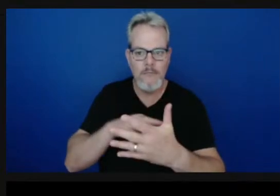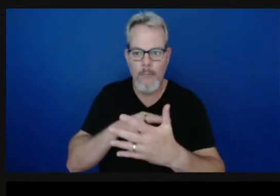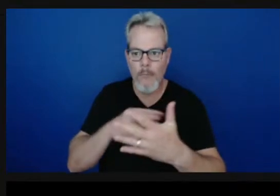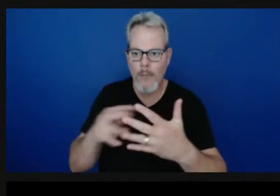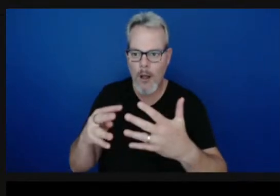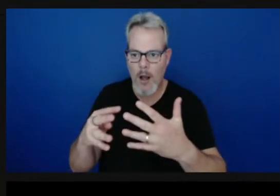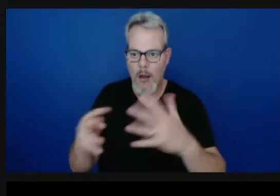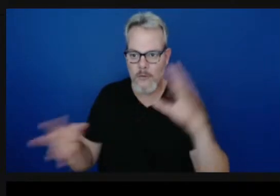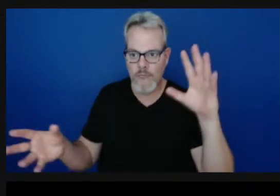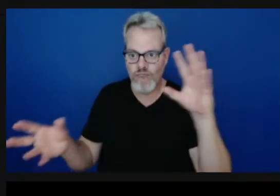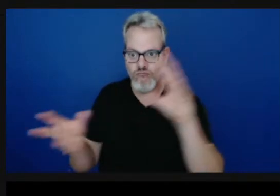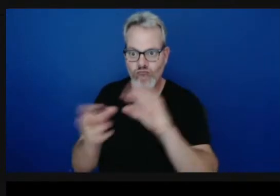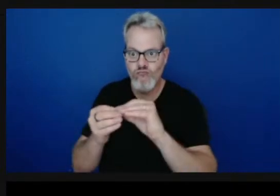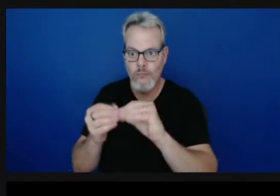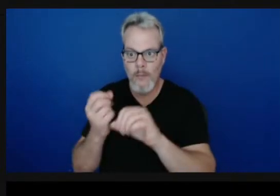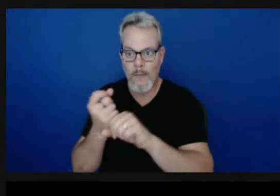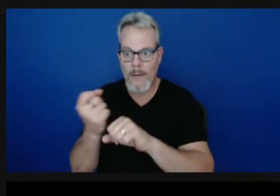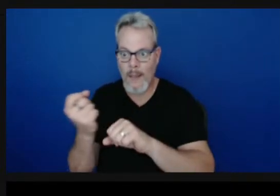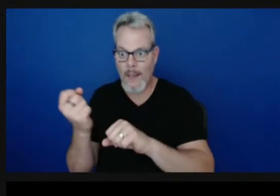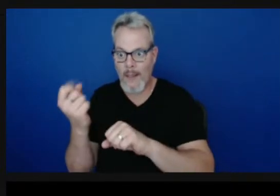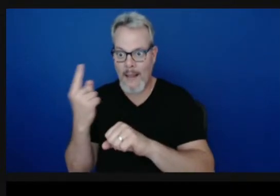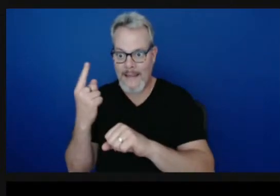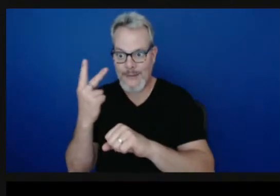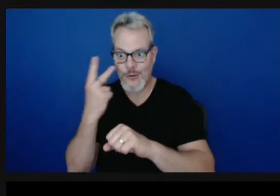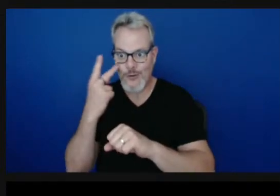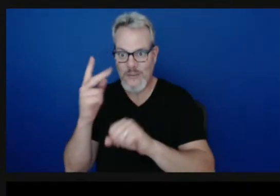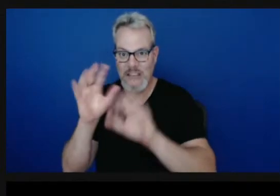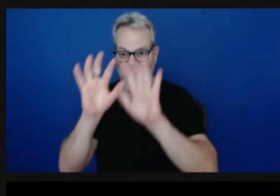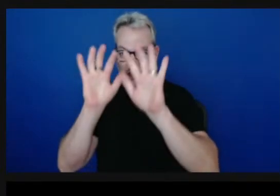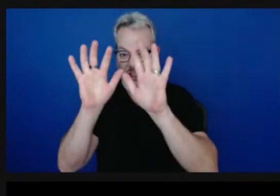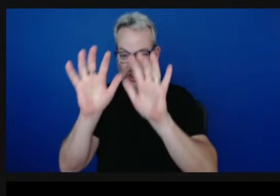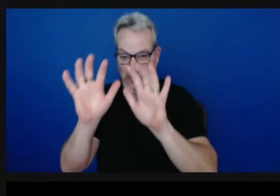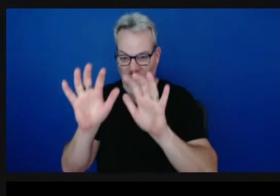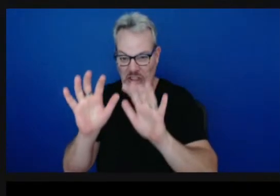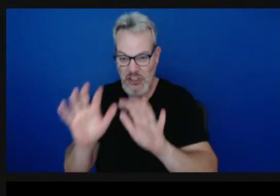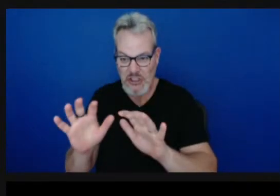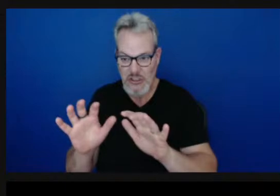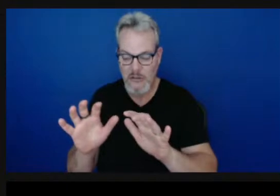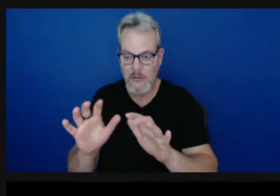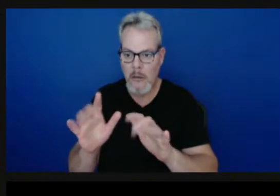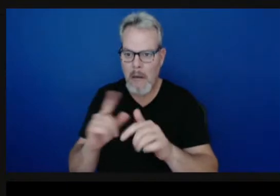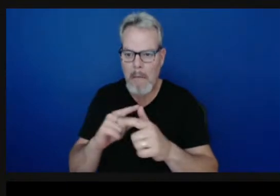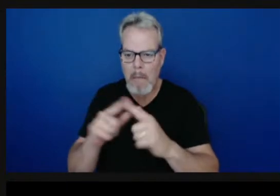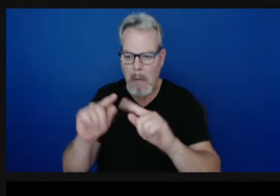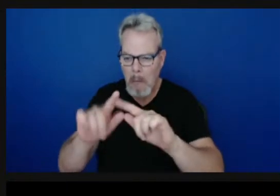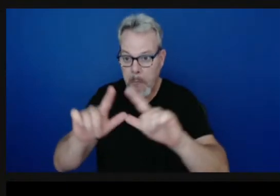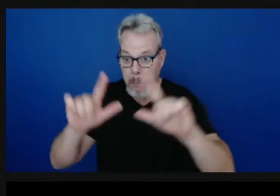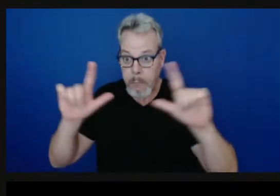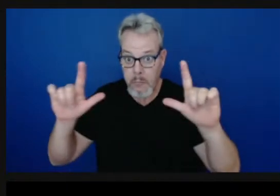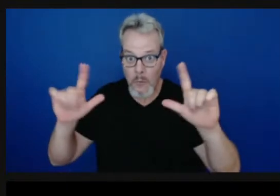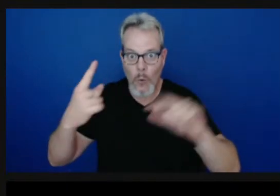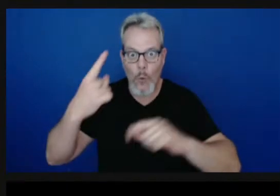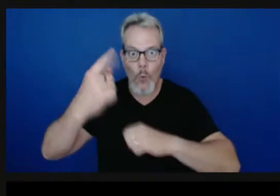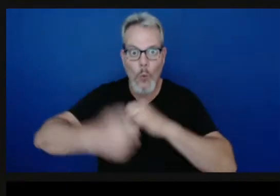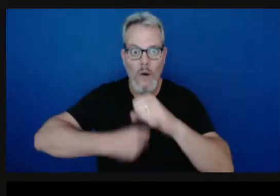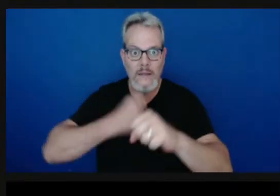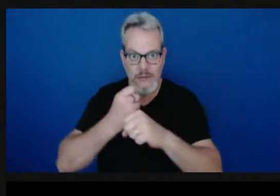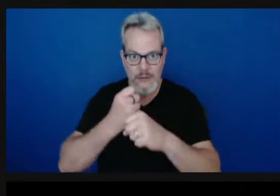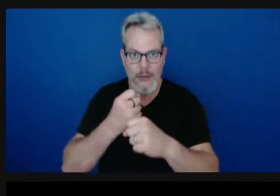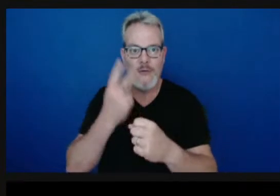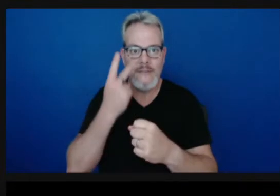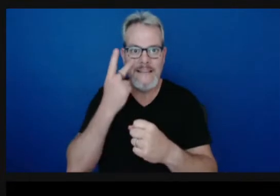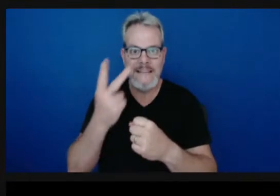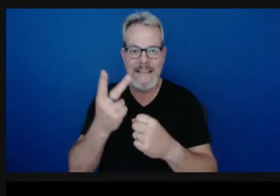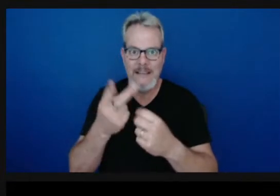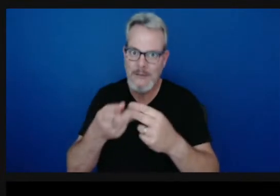different amounts of dots, right? There's not a whole lot to show unless you really look at the whole year as a whole, and even still,